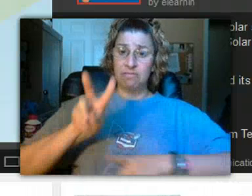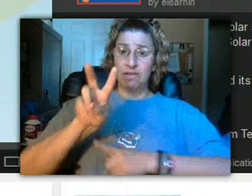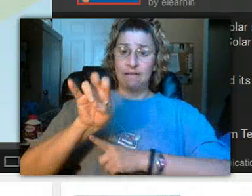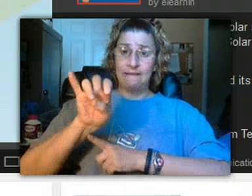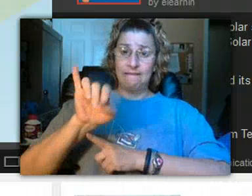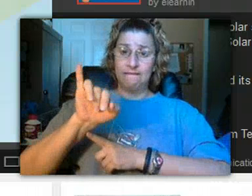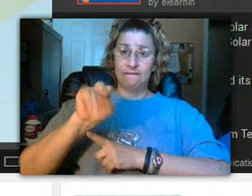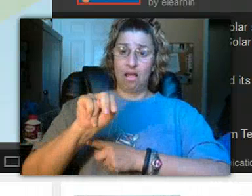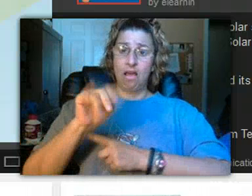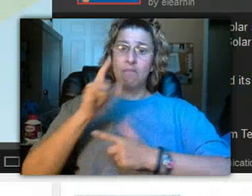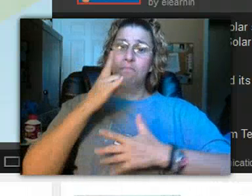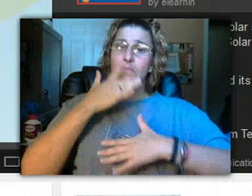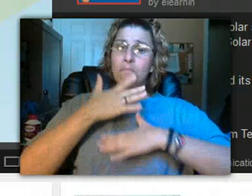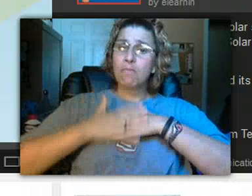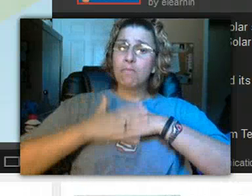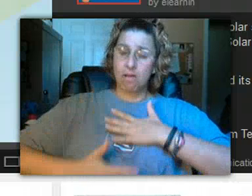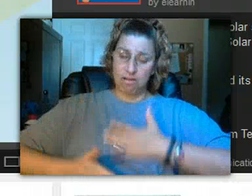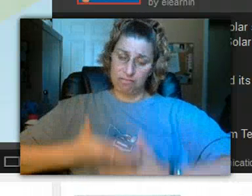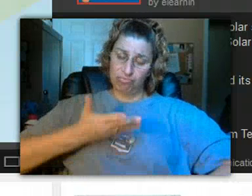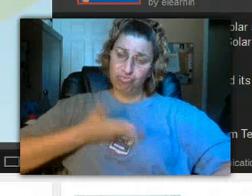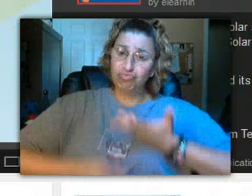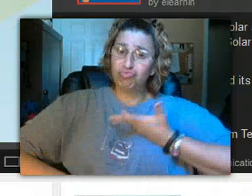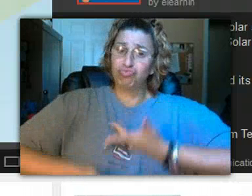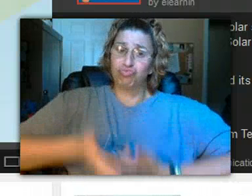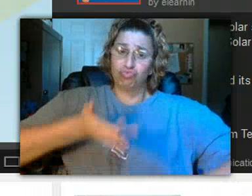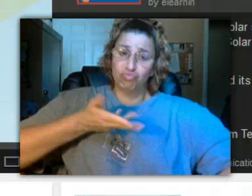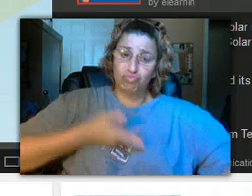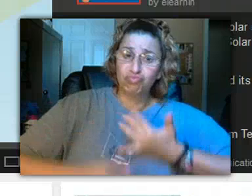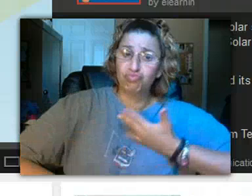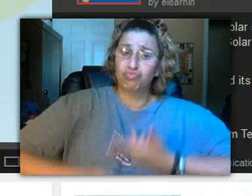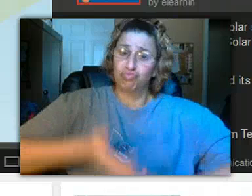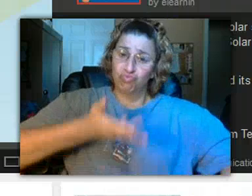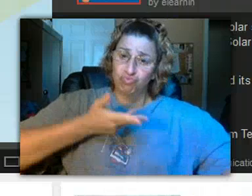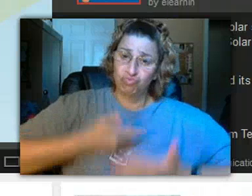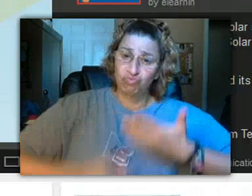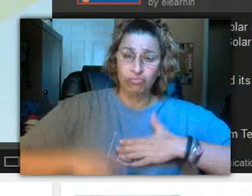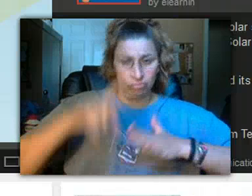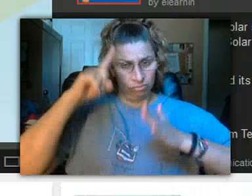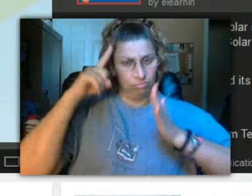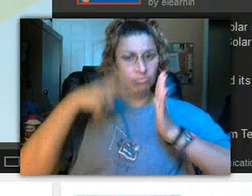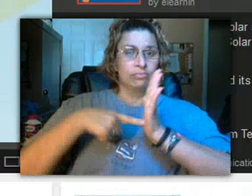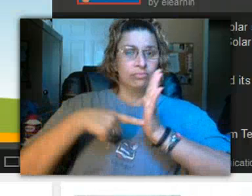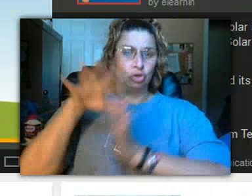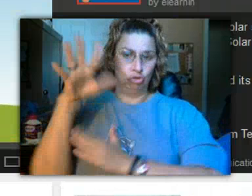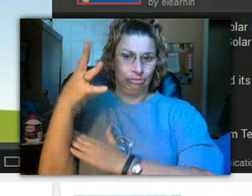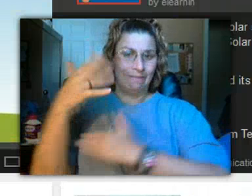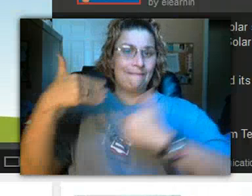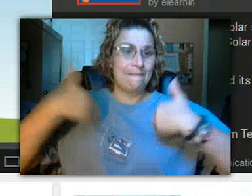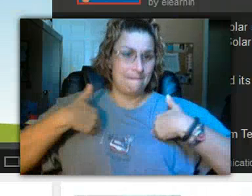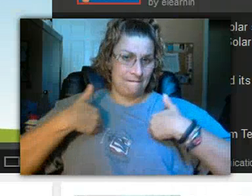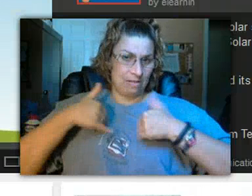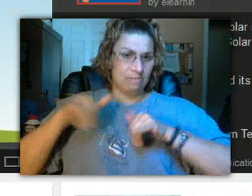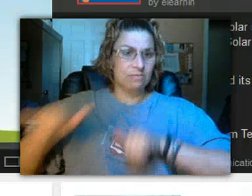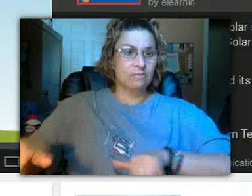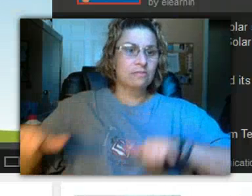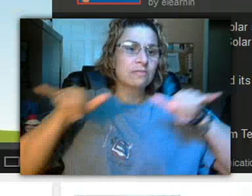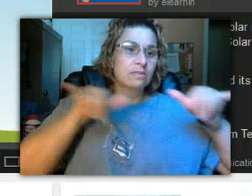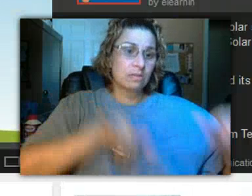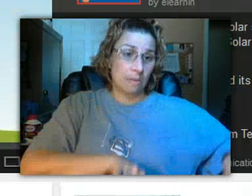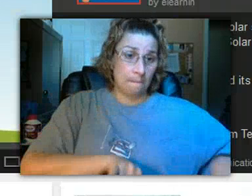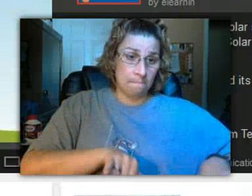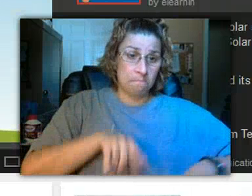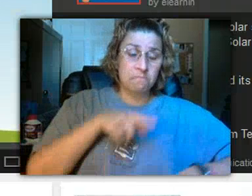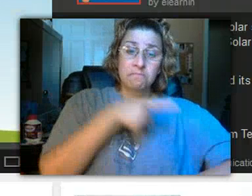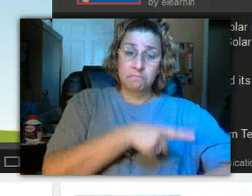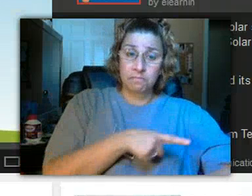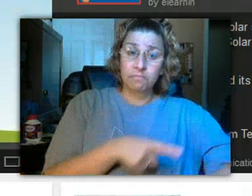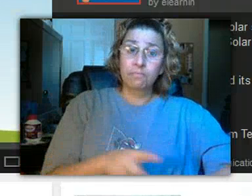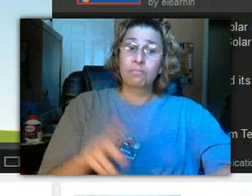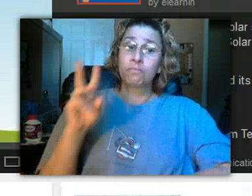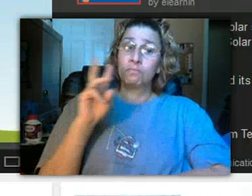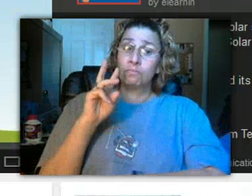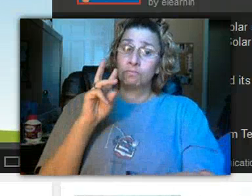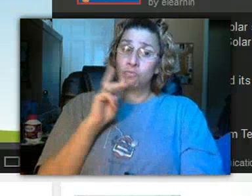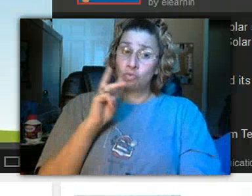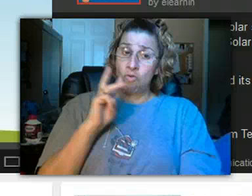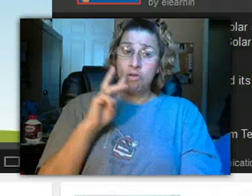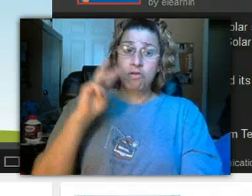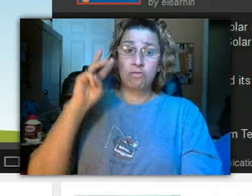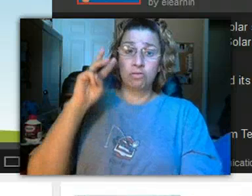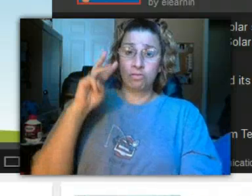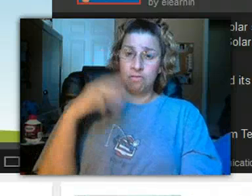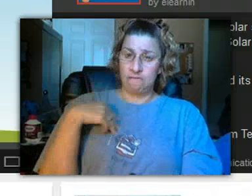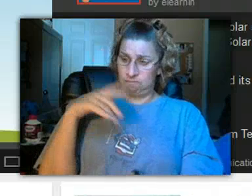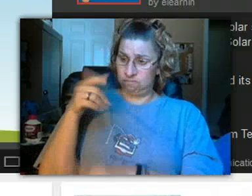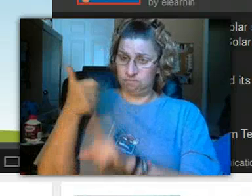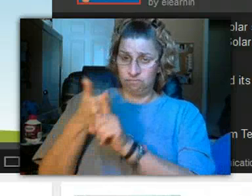act as an important means of transportation of water and nutrients. Leaves on the plant have pores, very similar